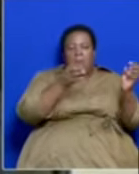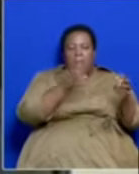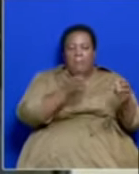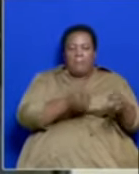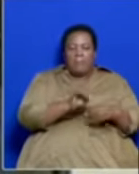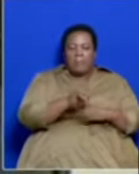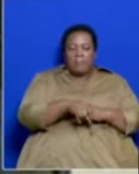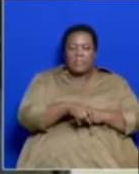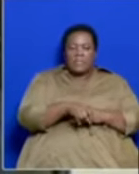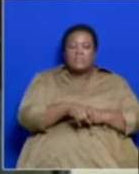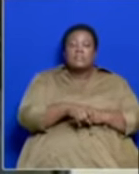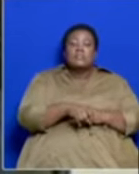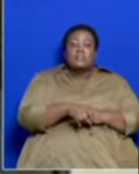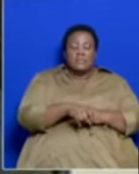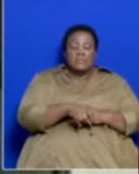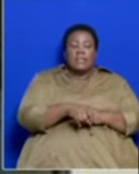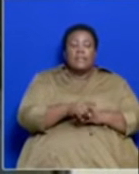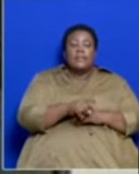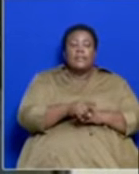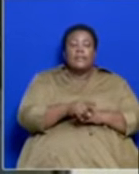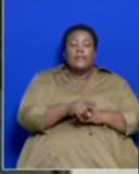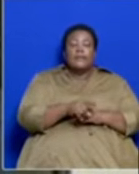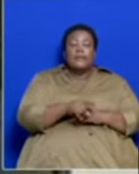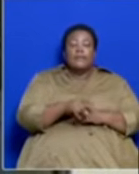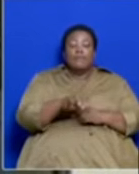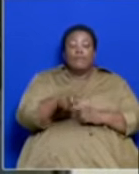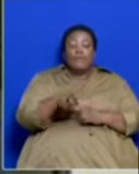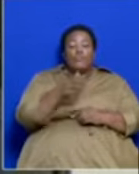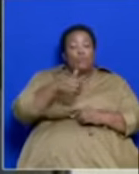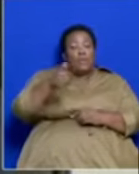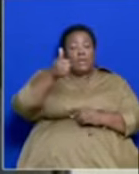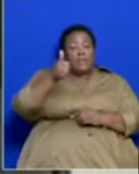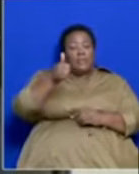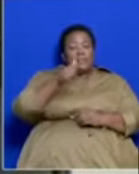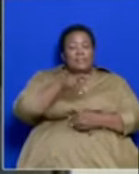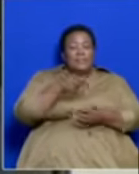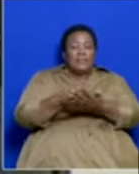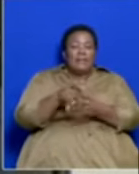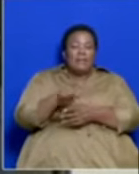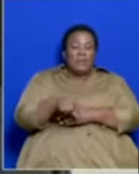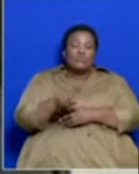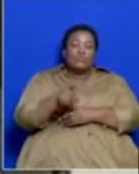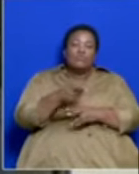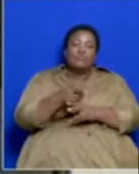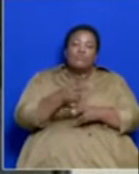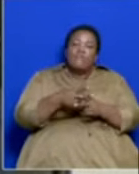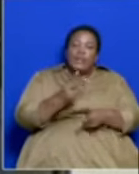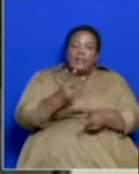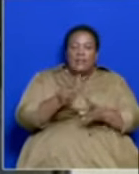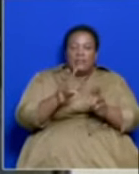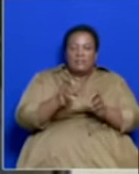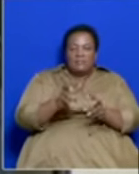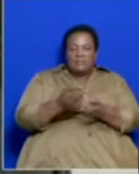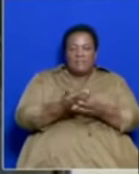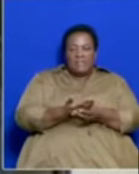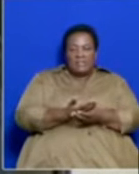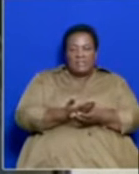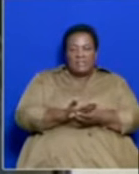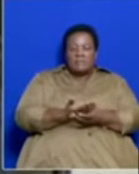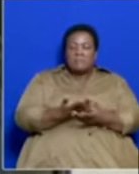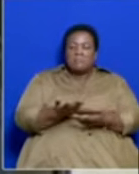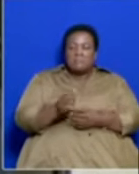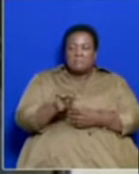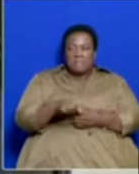the provincial head that you have finalized the matter. So even when the